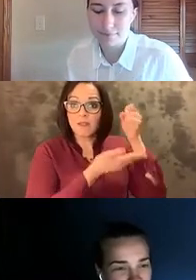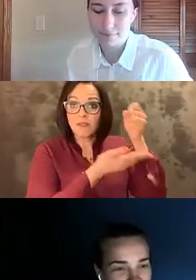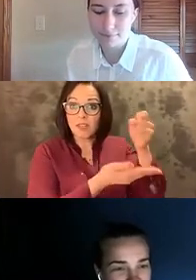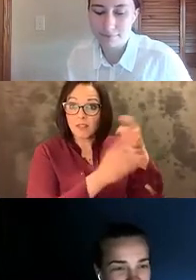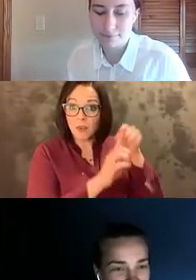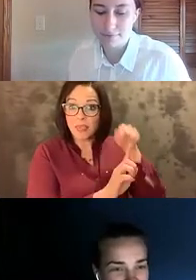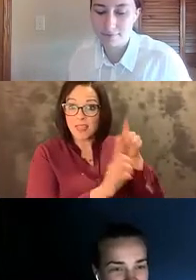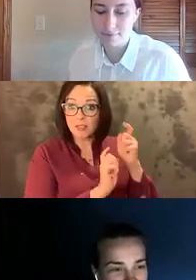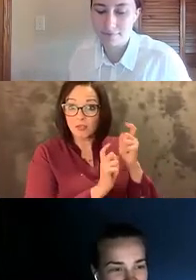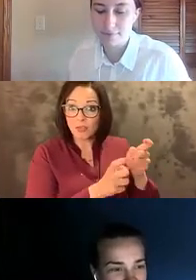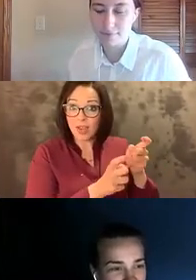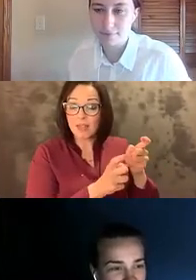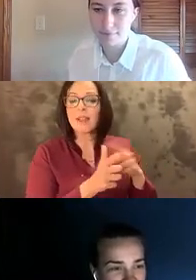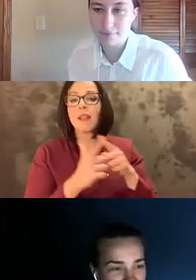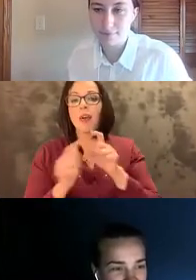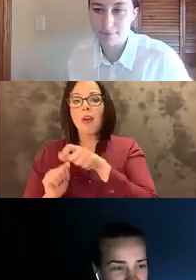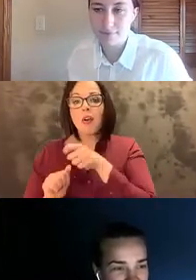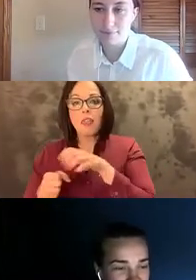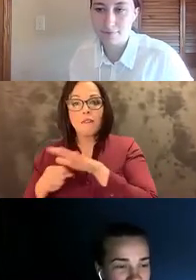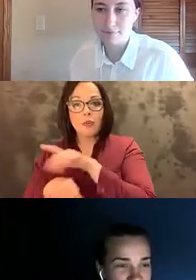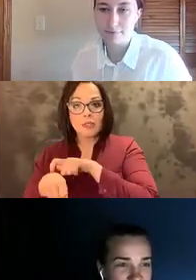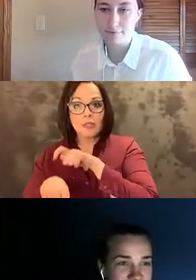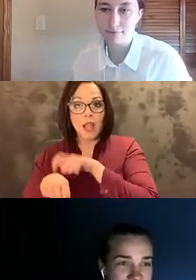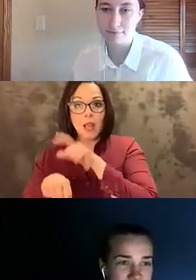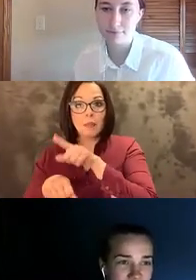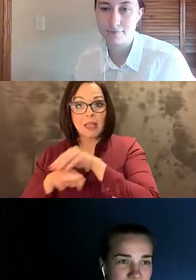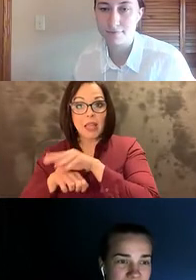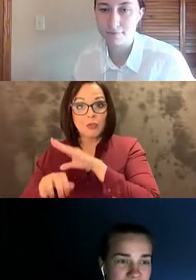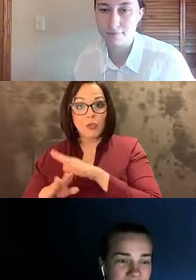and another full-time counselor whose salary is